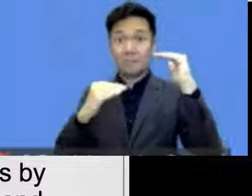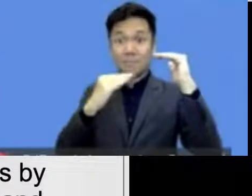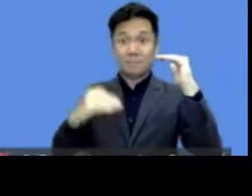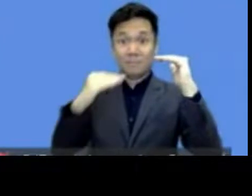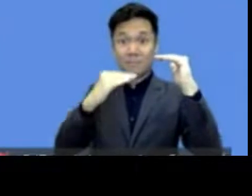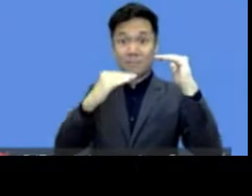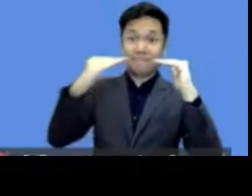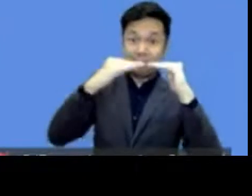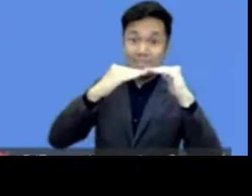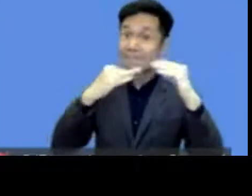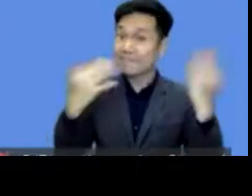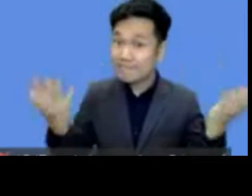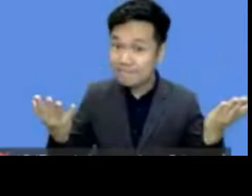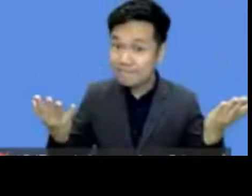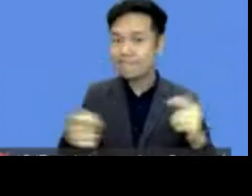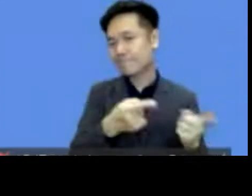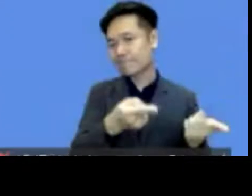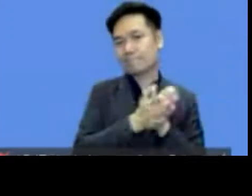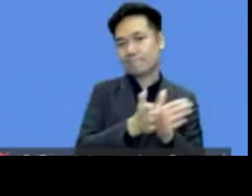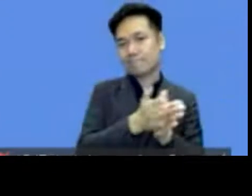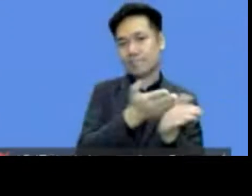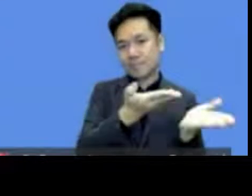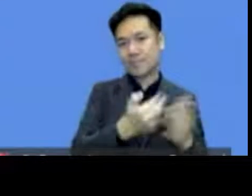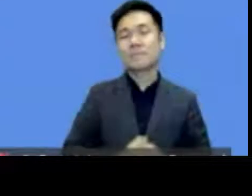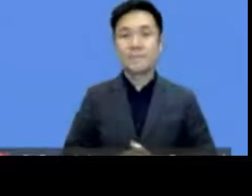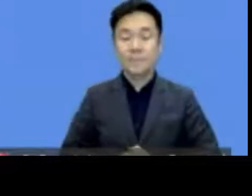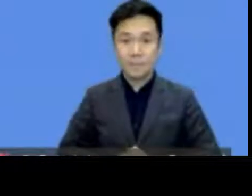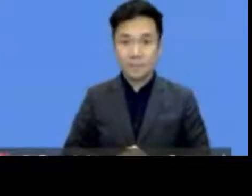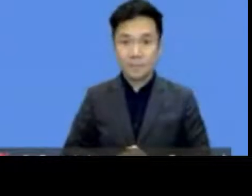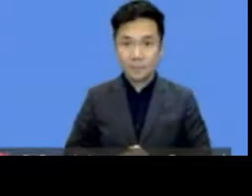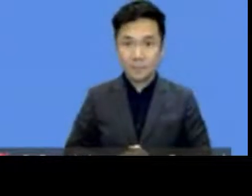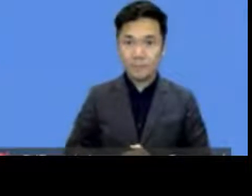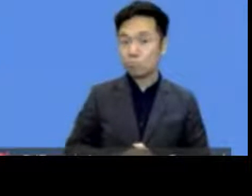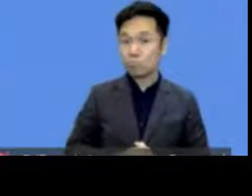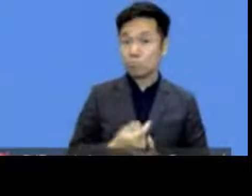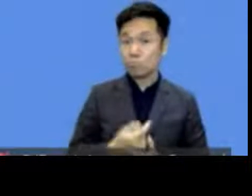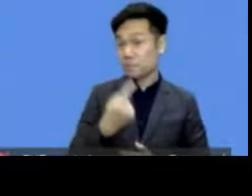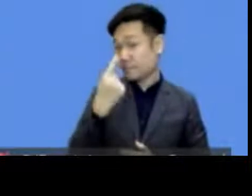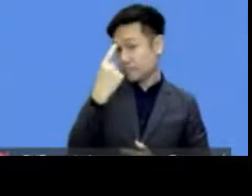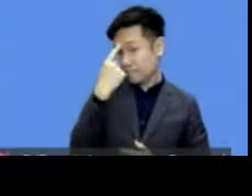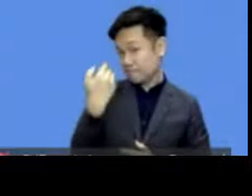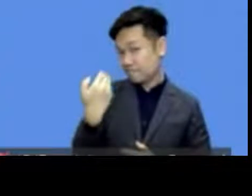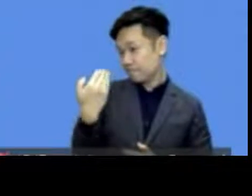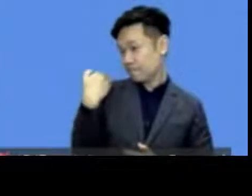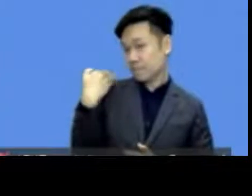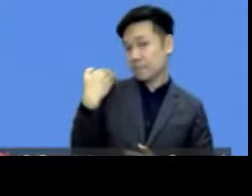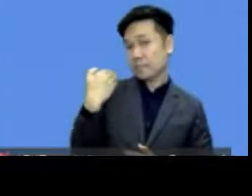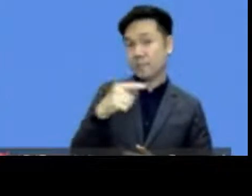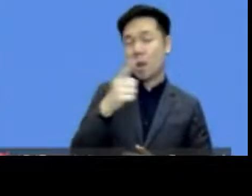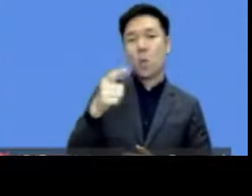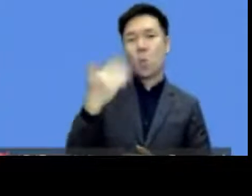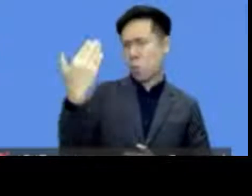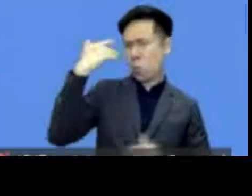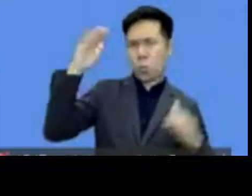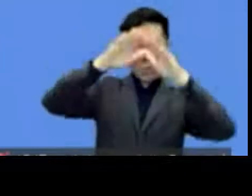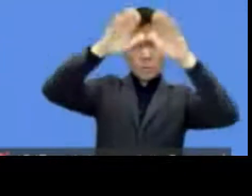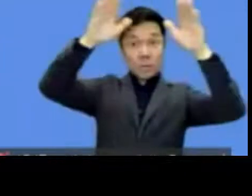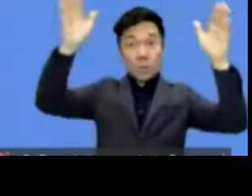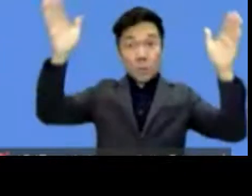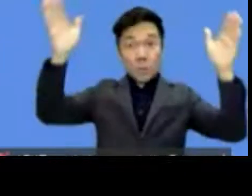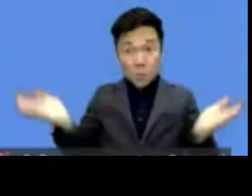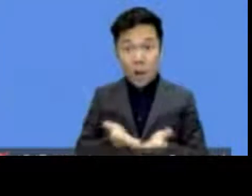opportunities, which is coming from the World Summit on the Information